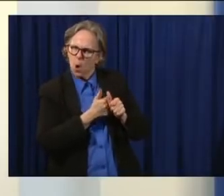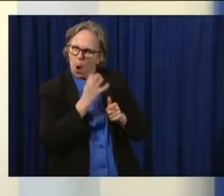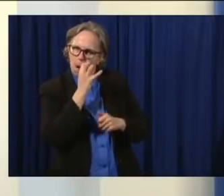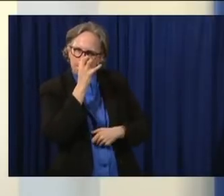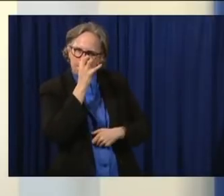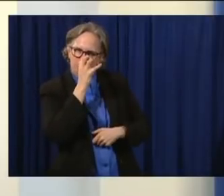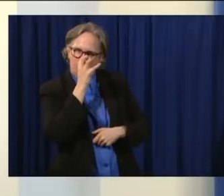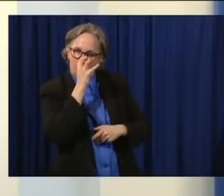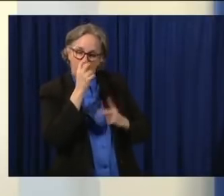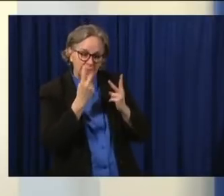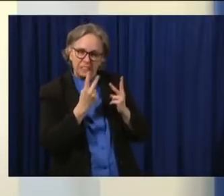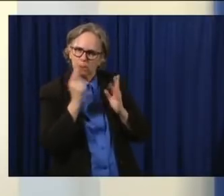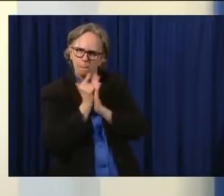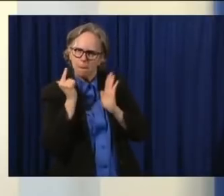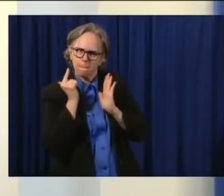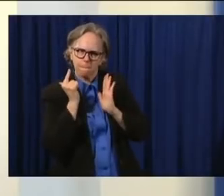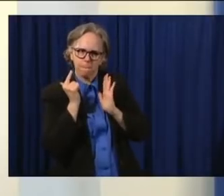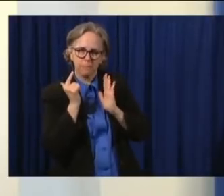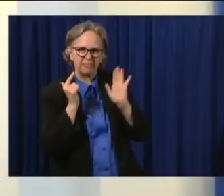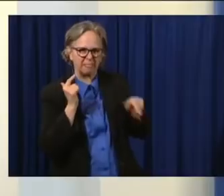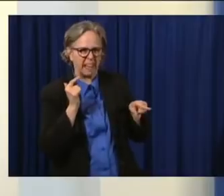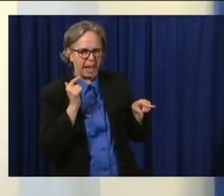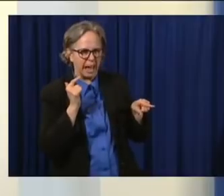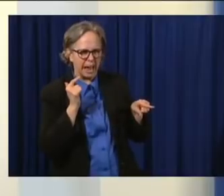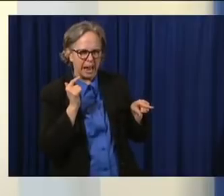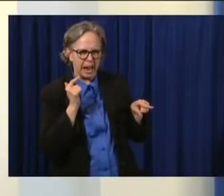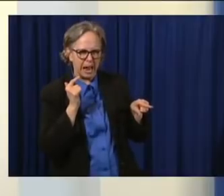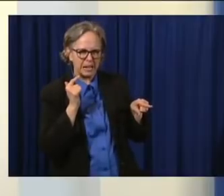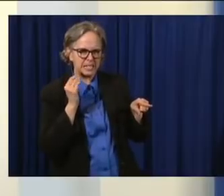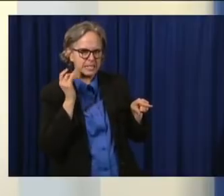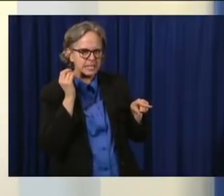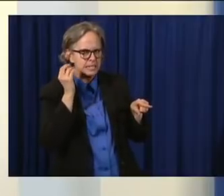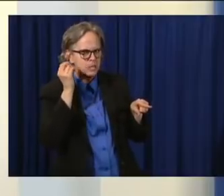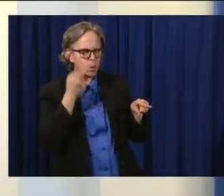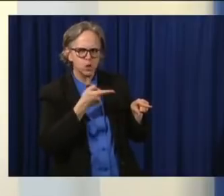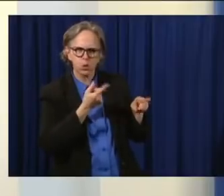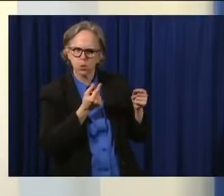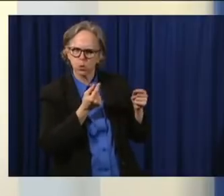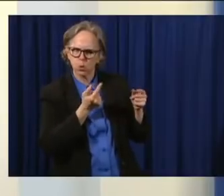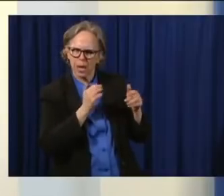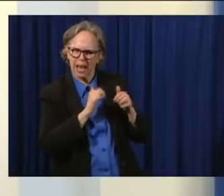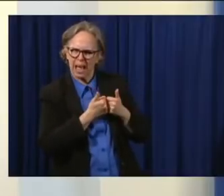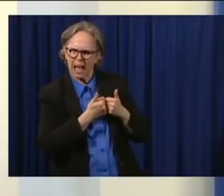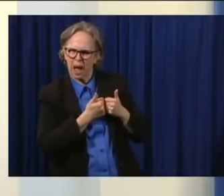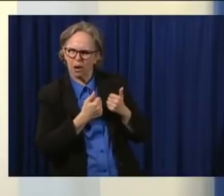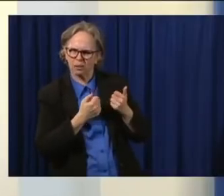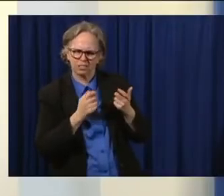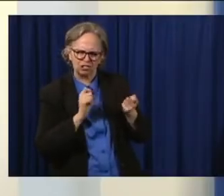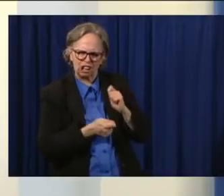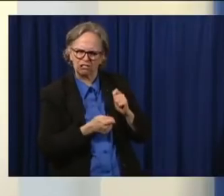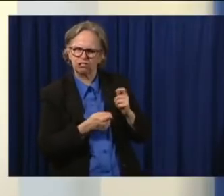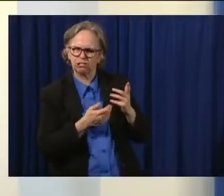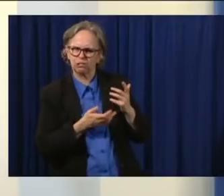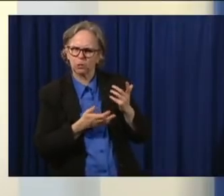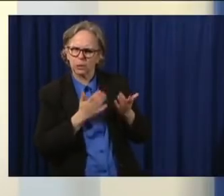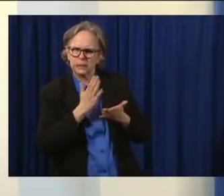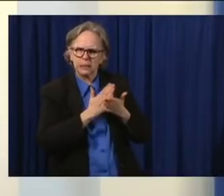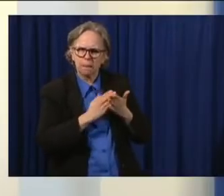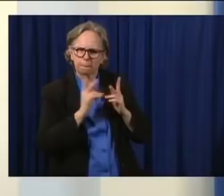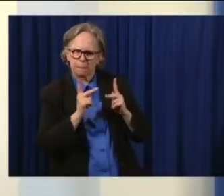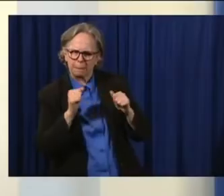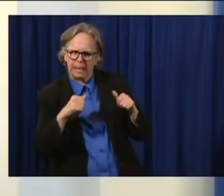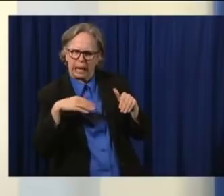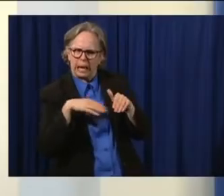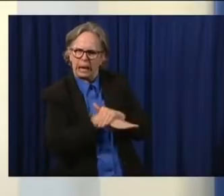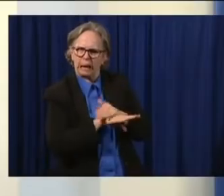policy that our team is looking at, trying to find the best ways. We've been doing technology. We've been trying to do all we can while stopping the